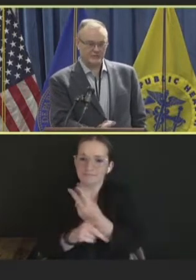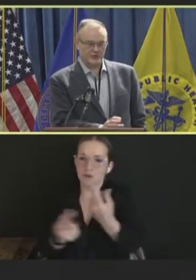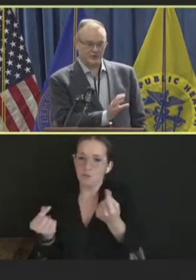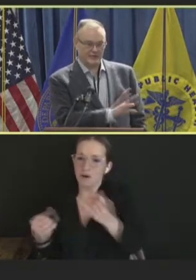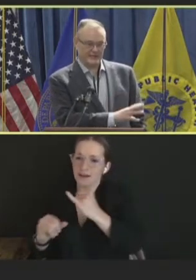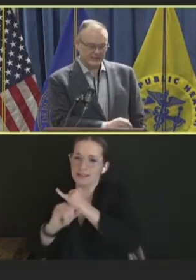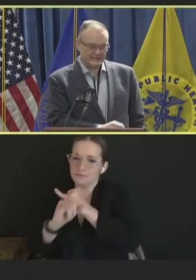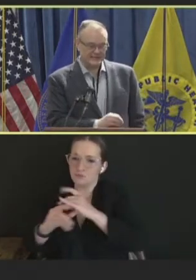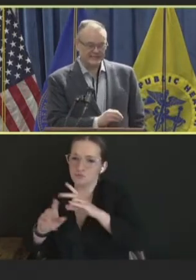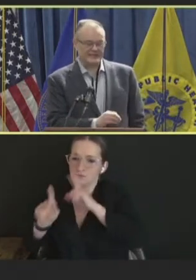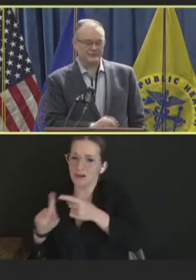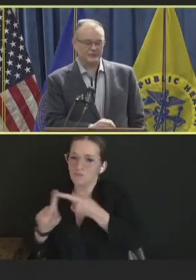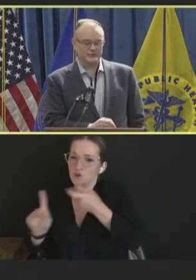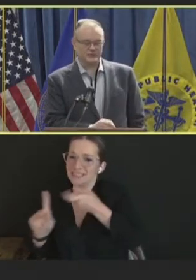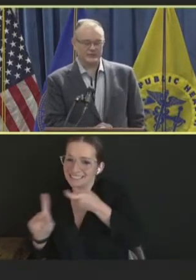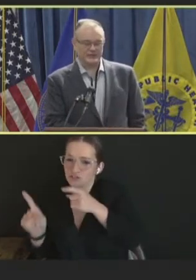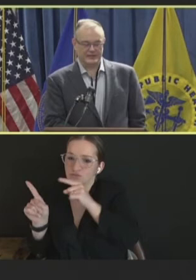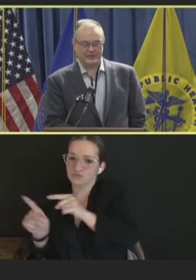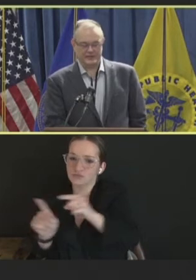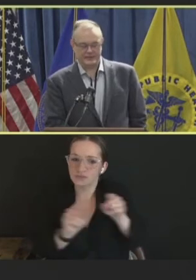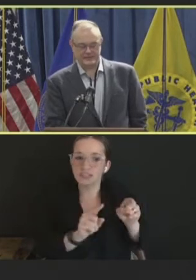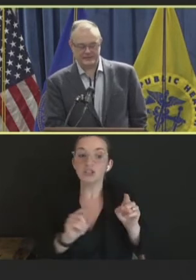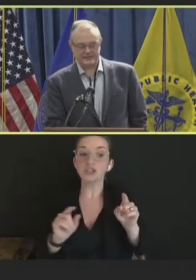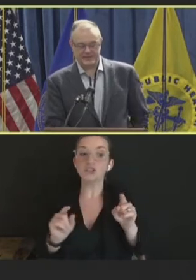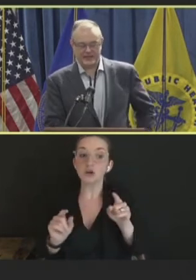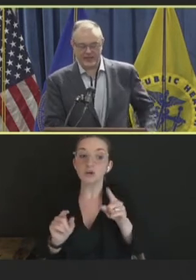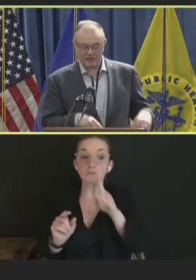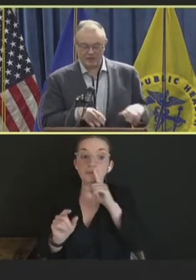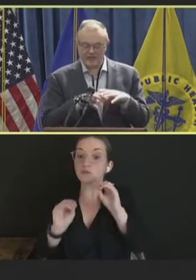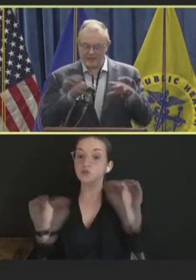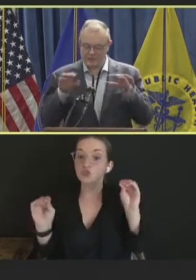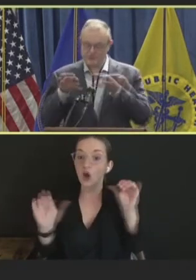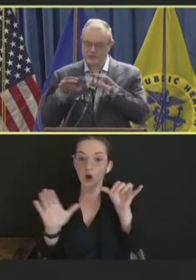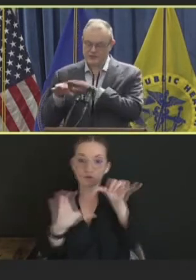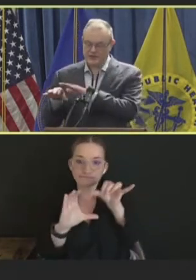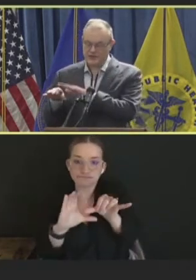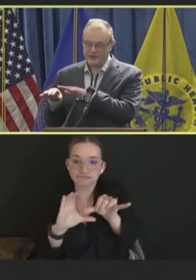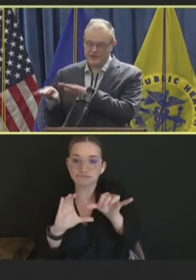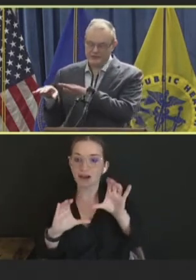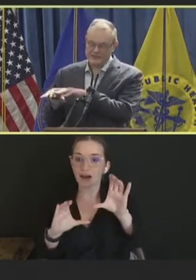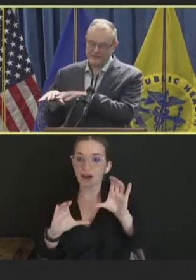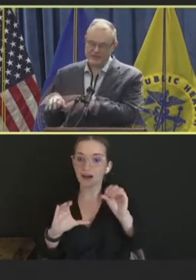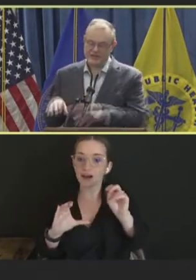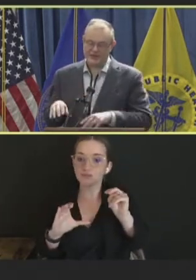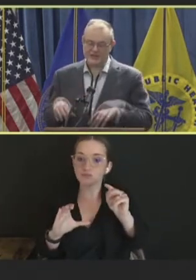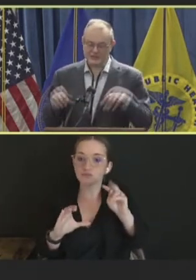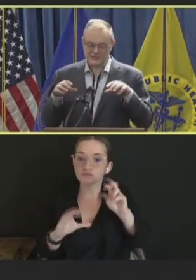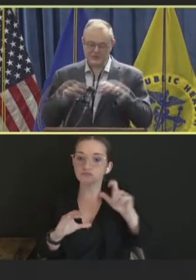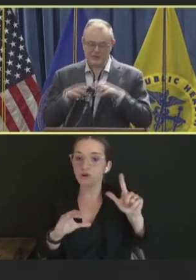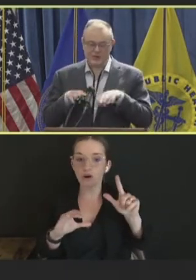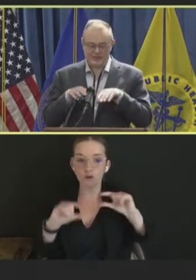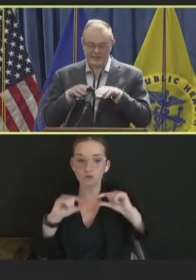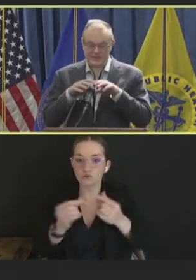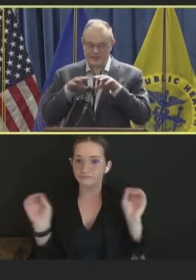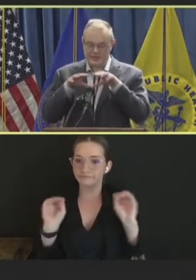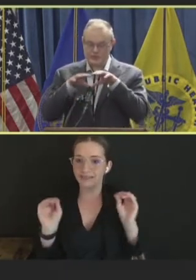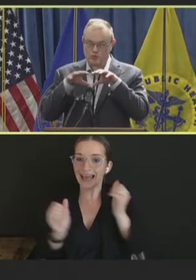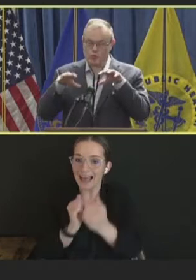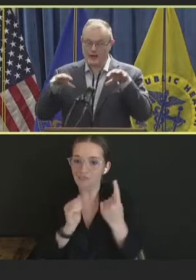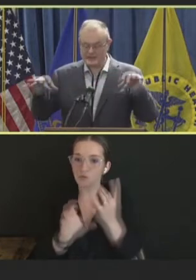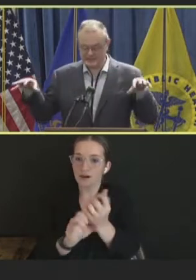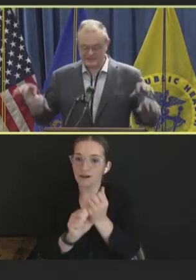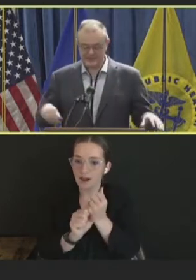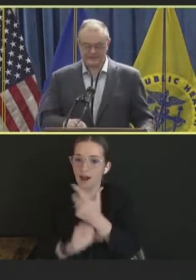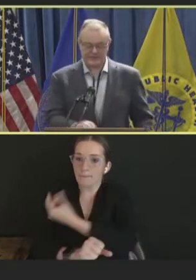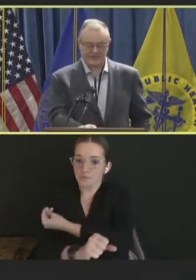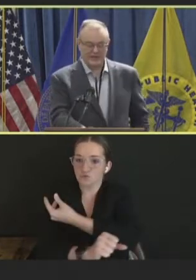is no group that doesn't get a booster. It is everybody got a booster, and it was different combinations. So all we can tell is